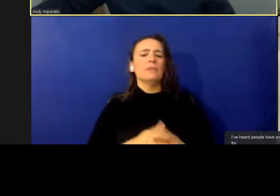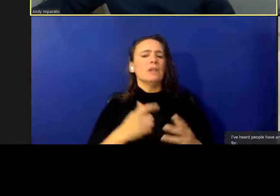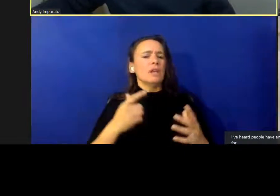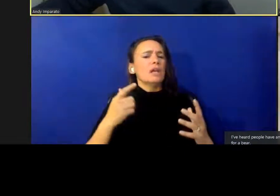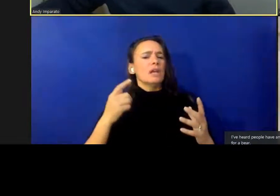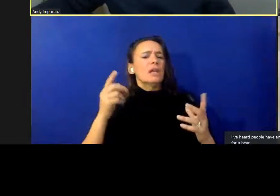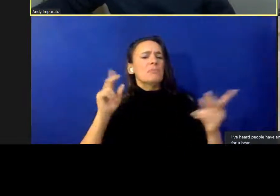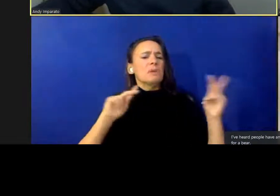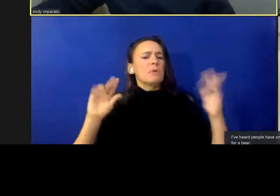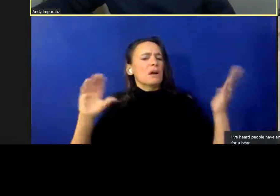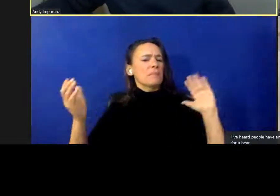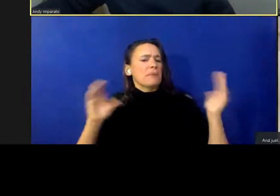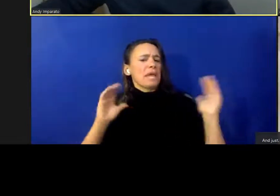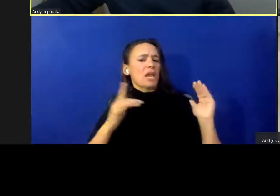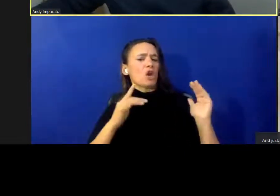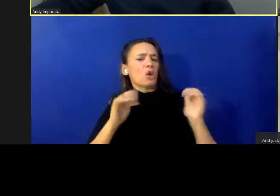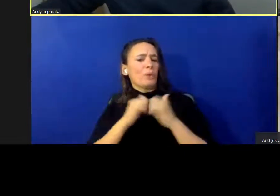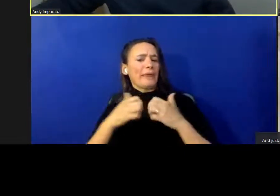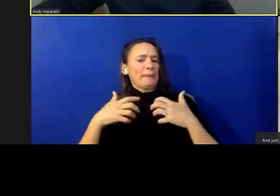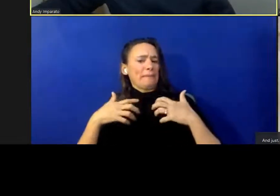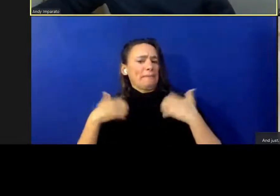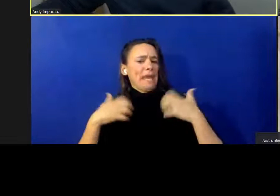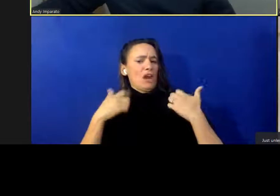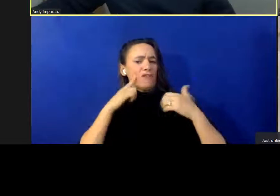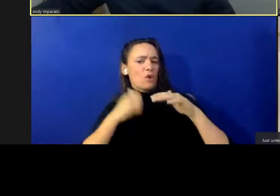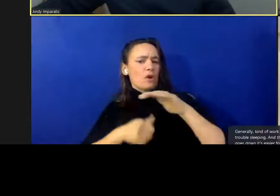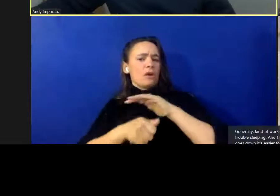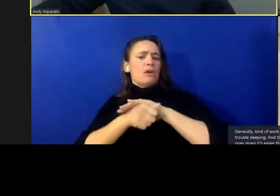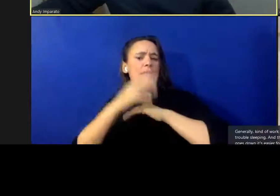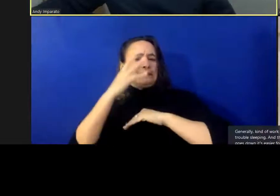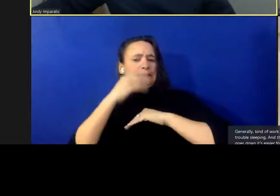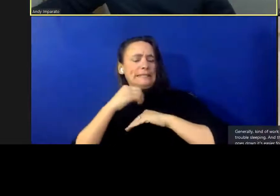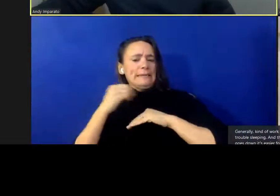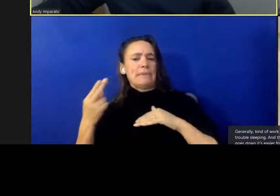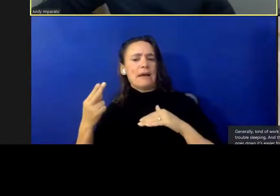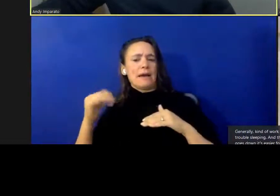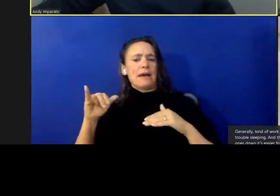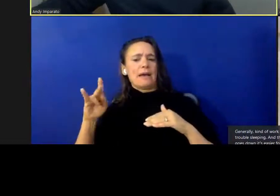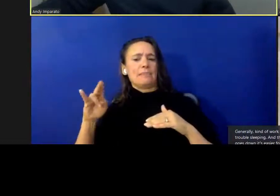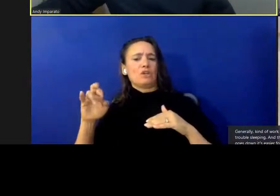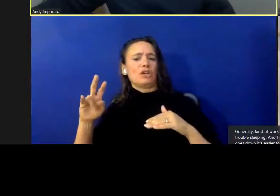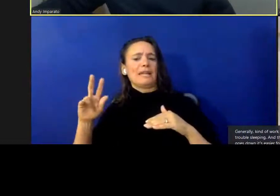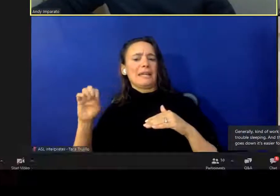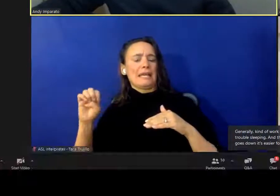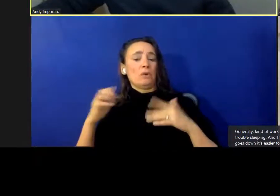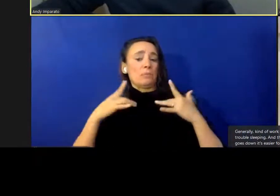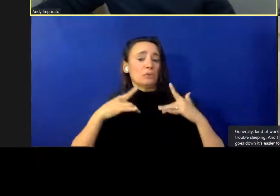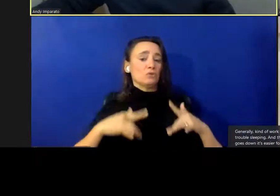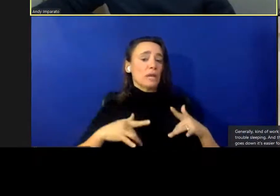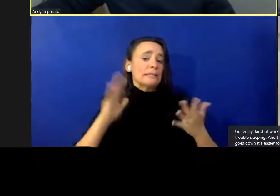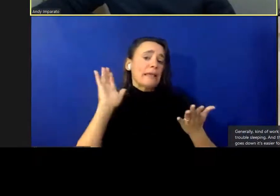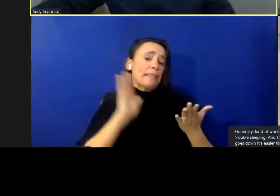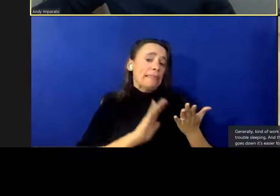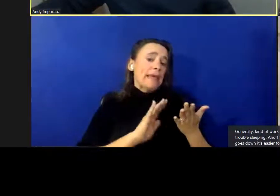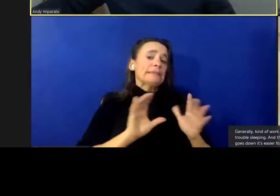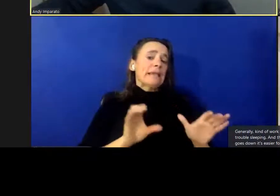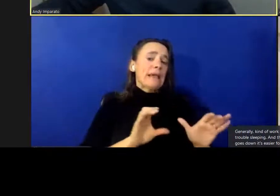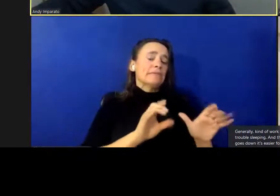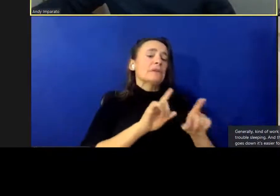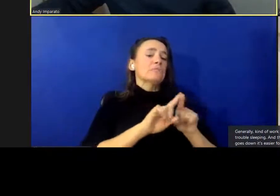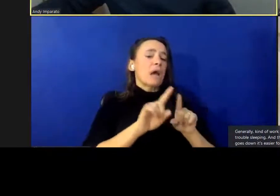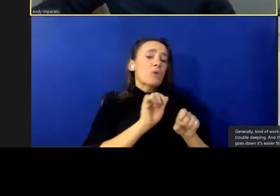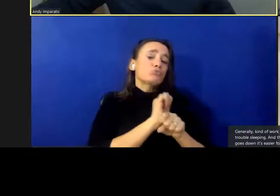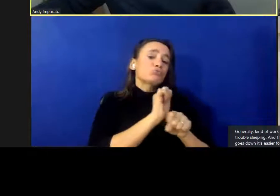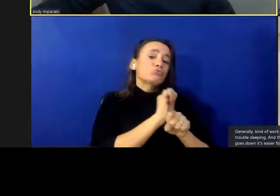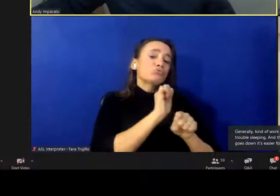bear. I'm just, I'm less active when I'm depressed, but I'm able to get my work done. I've never missed